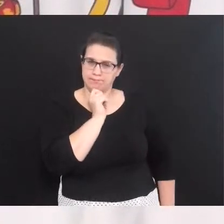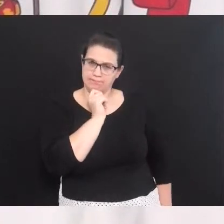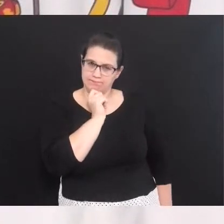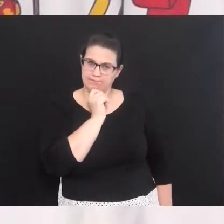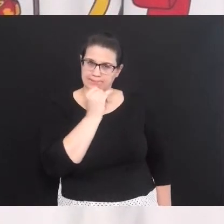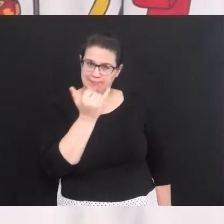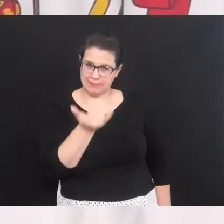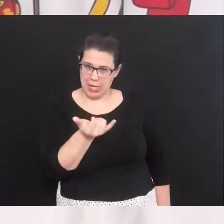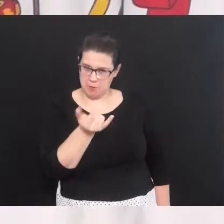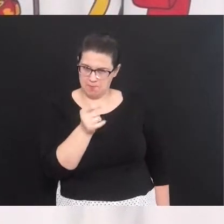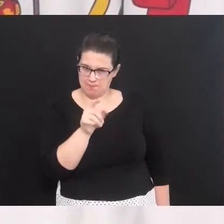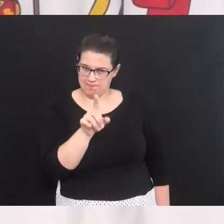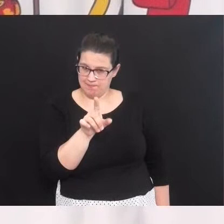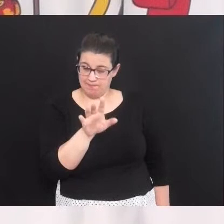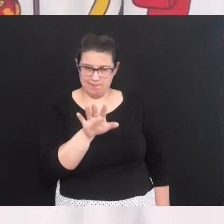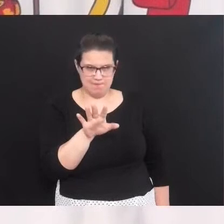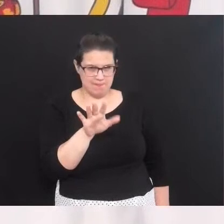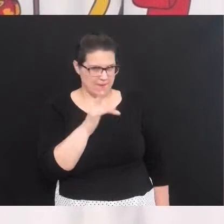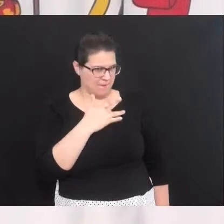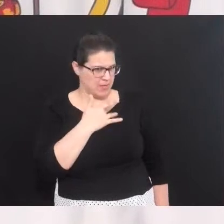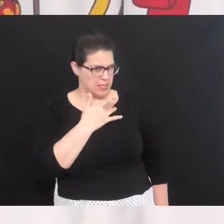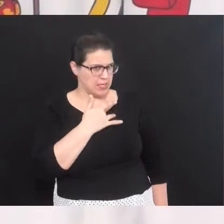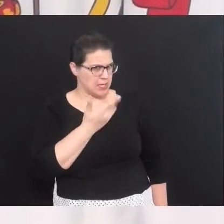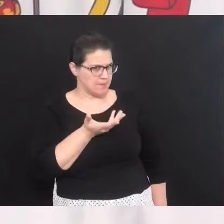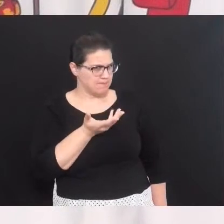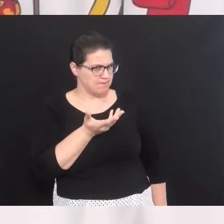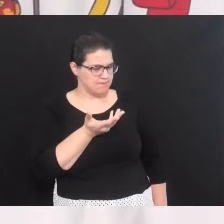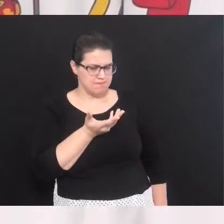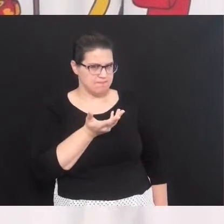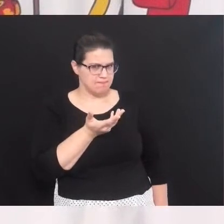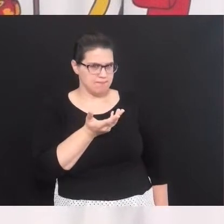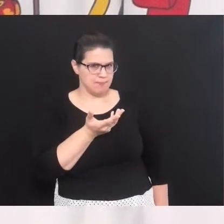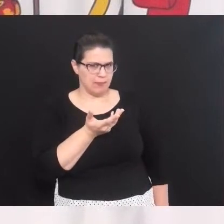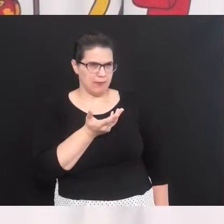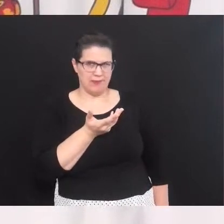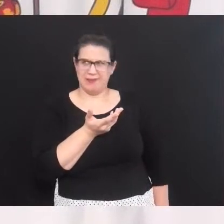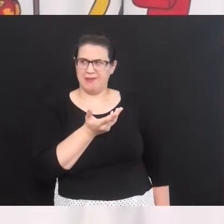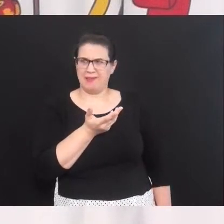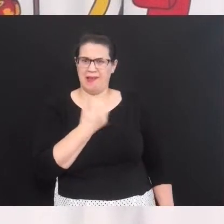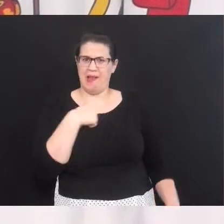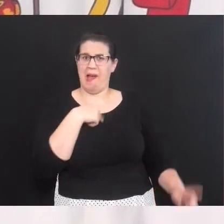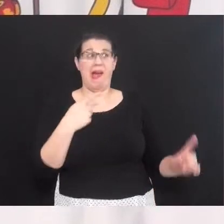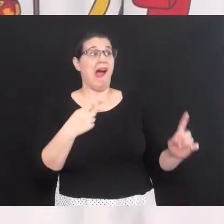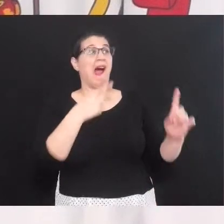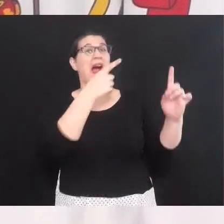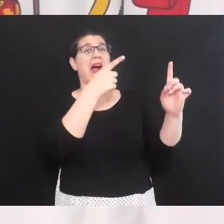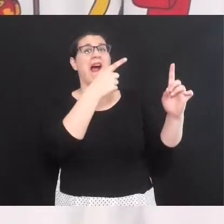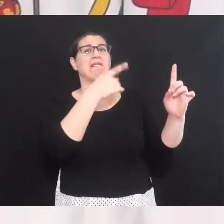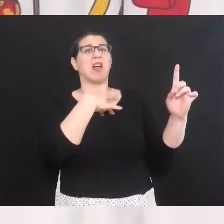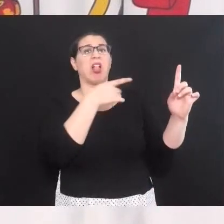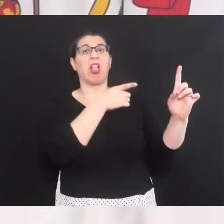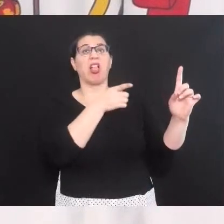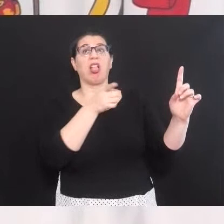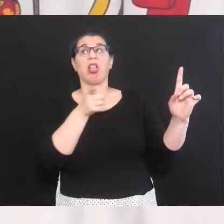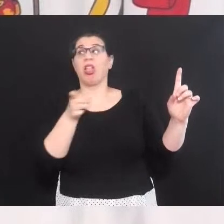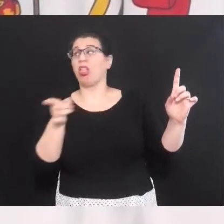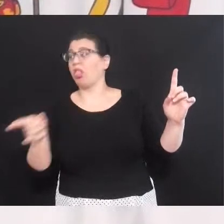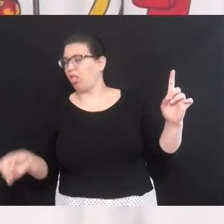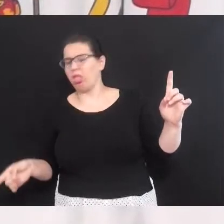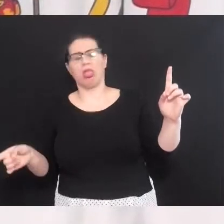I mean, it just seems to me like we have really lost our way. I mean, I always thought that